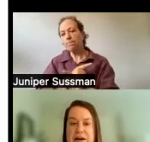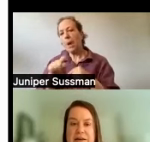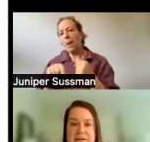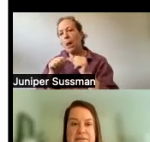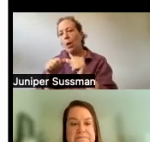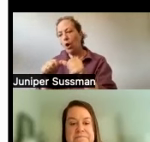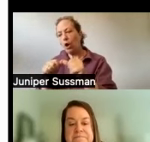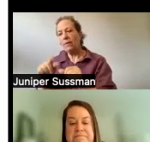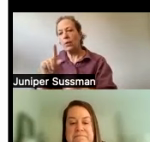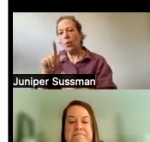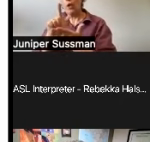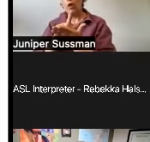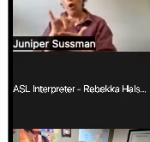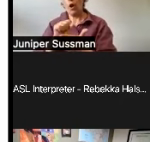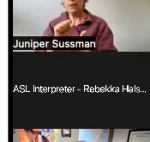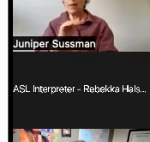the law is.